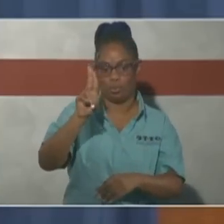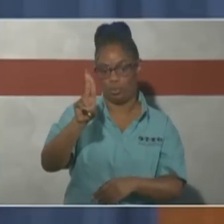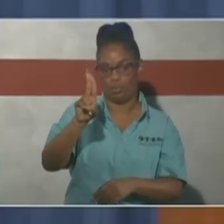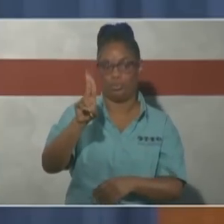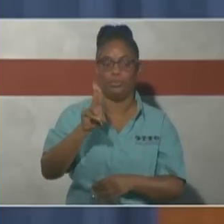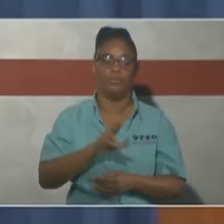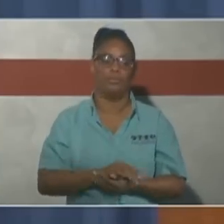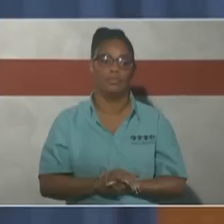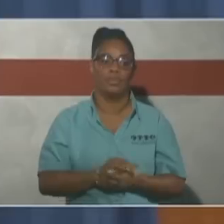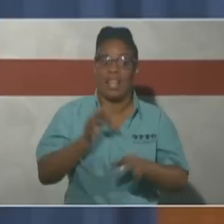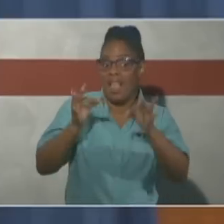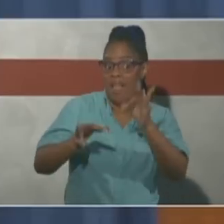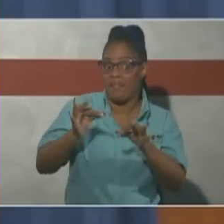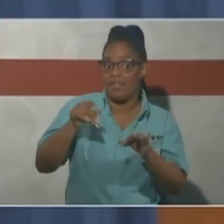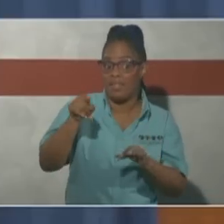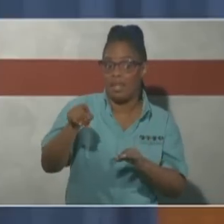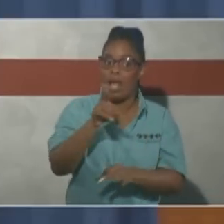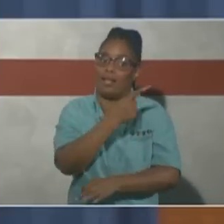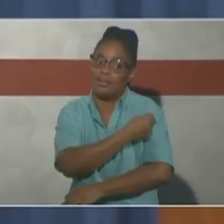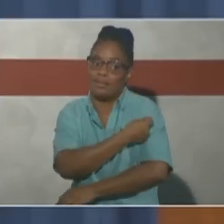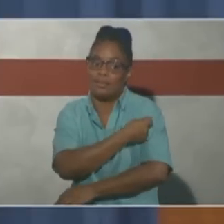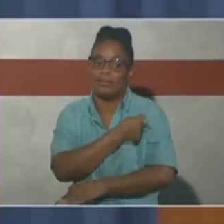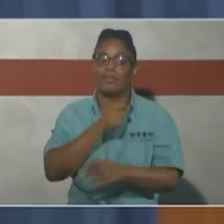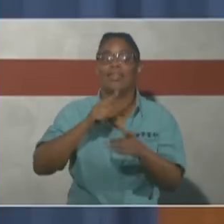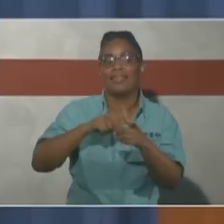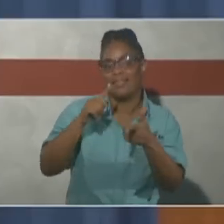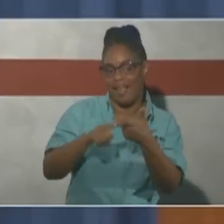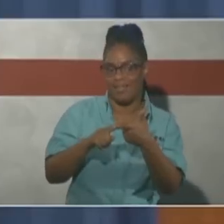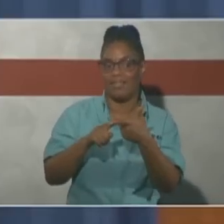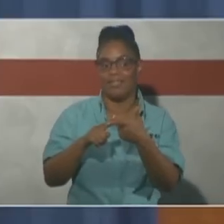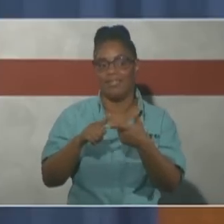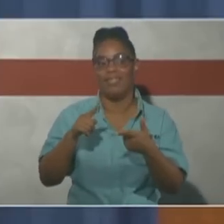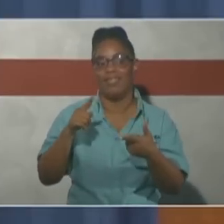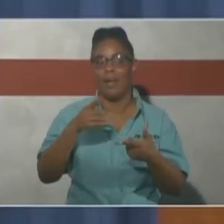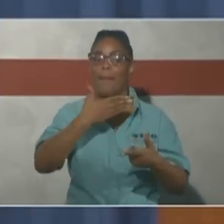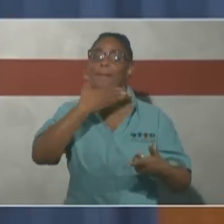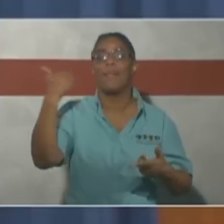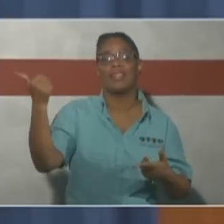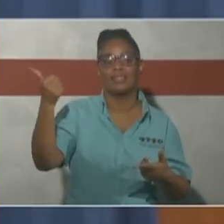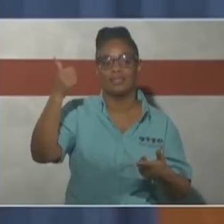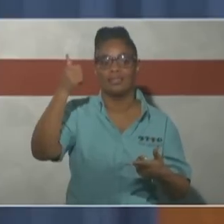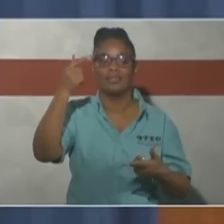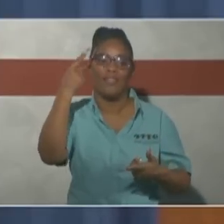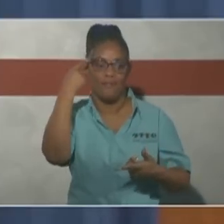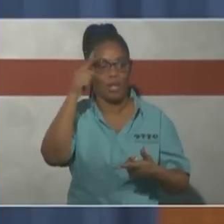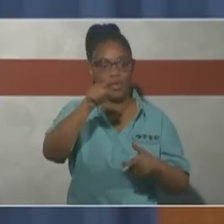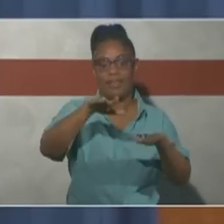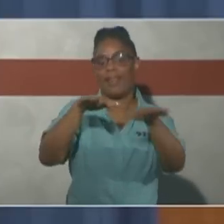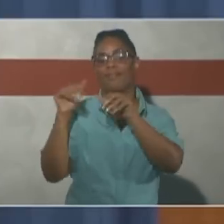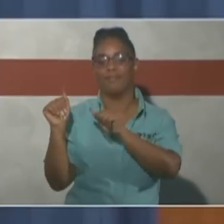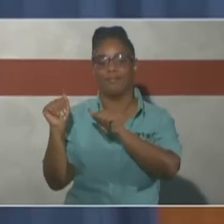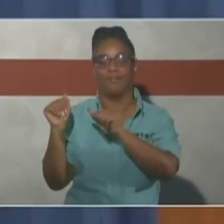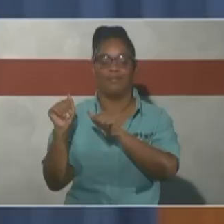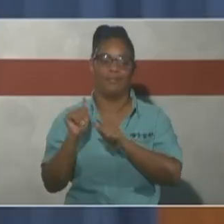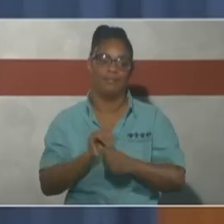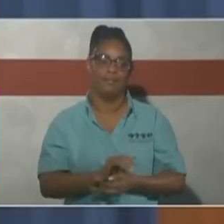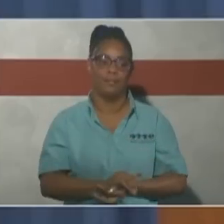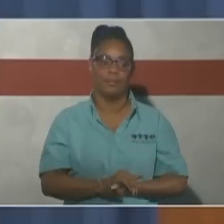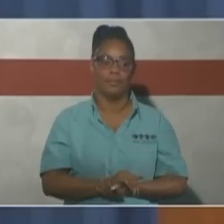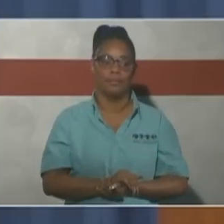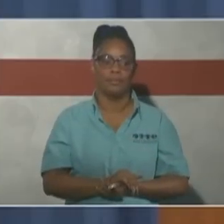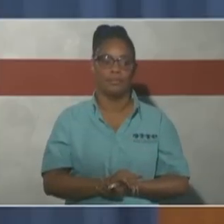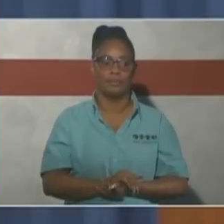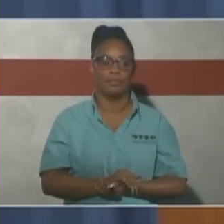reason end up sick enough to go into ICU, then those who are vaccinated have a much